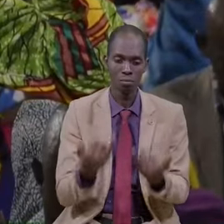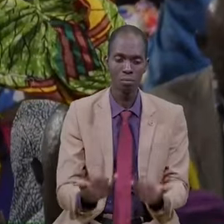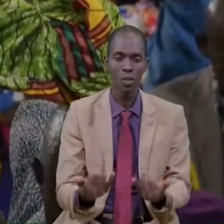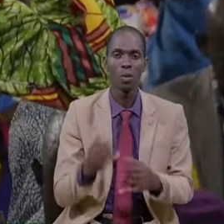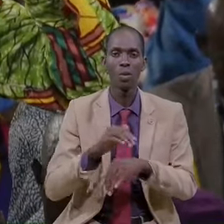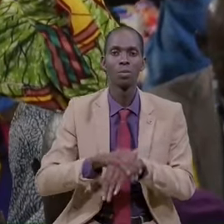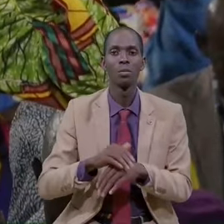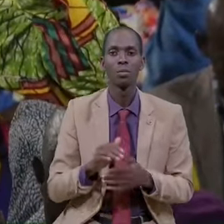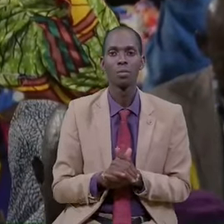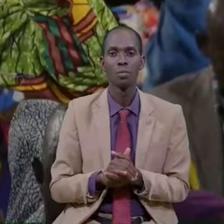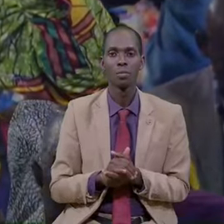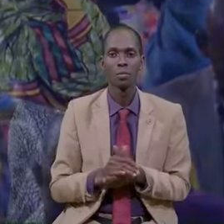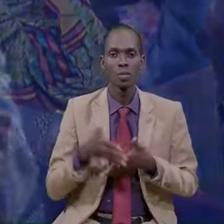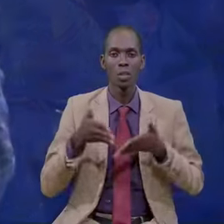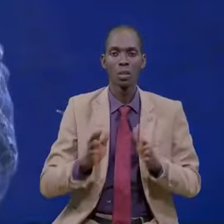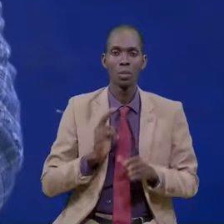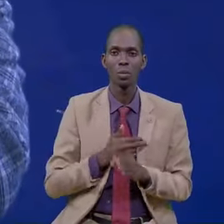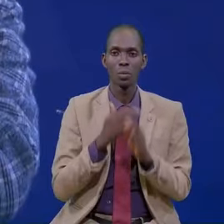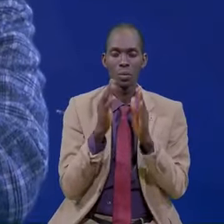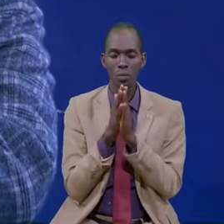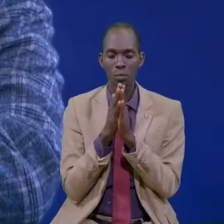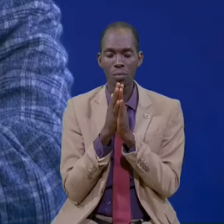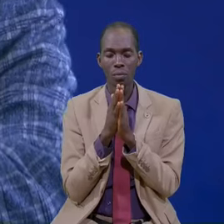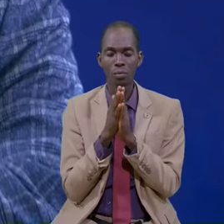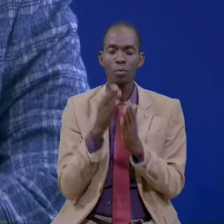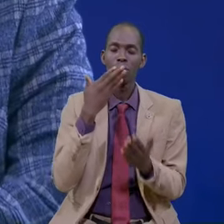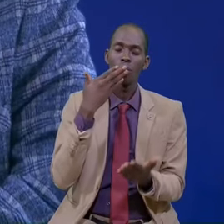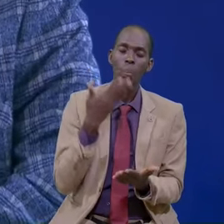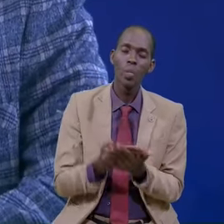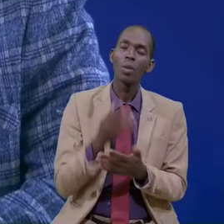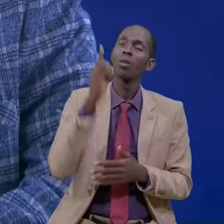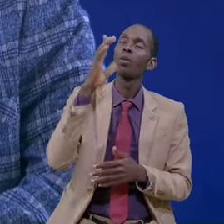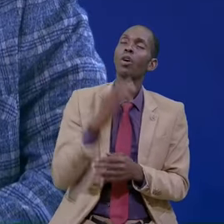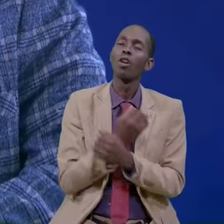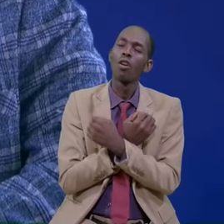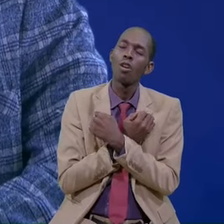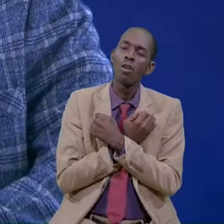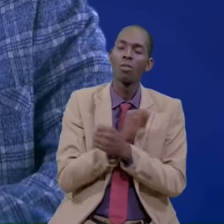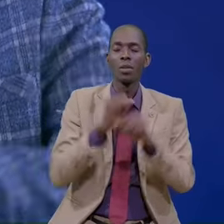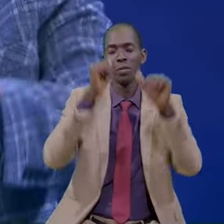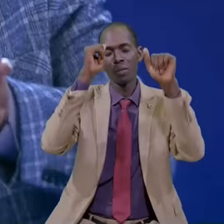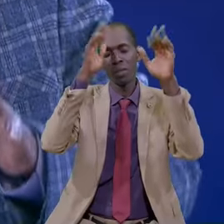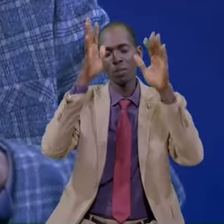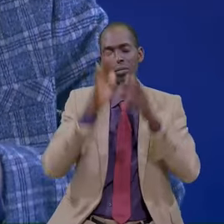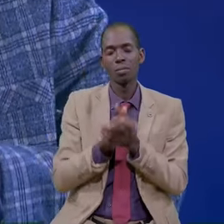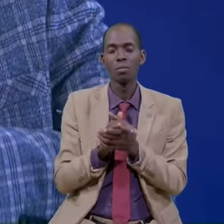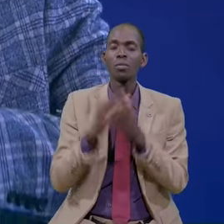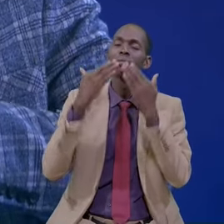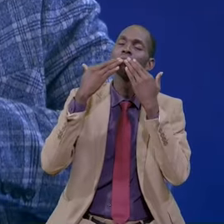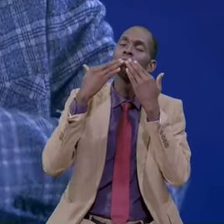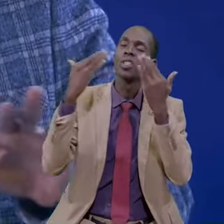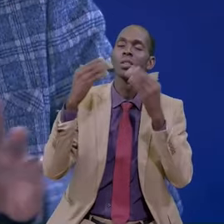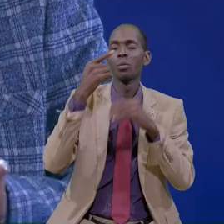everywh let us pray good God loving father thank you because you